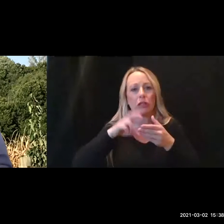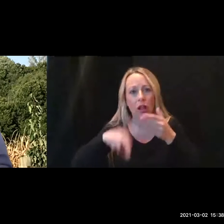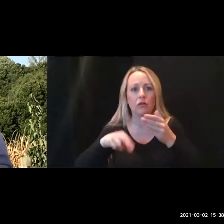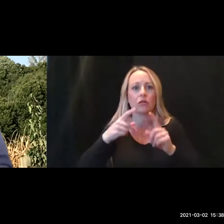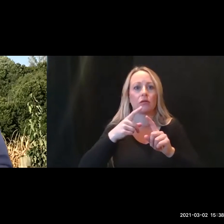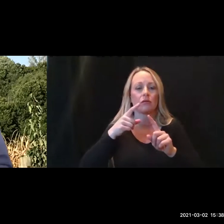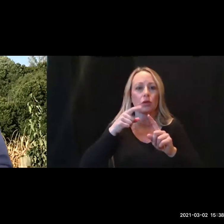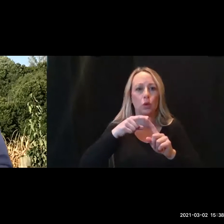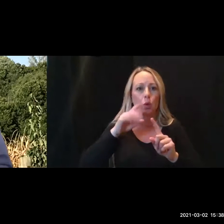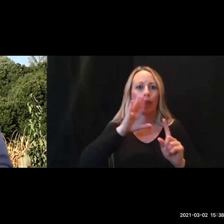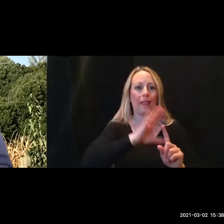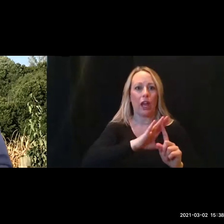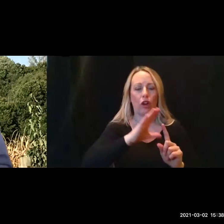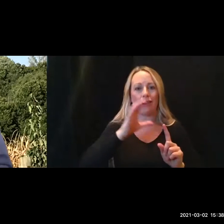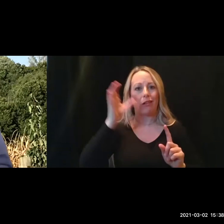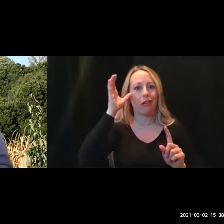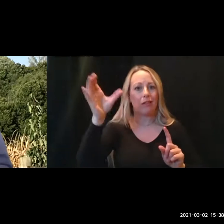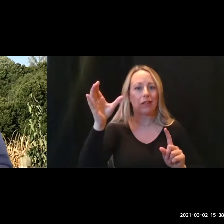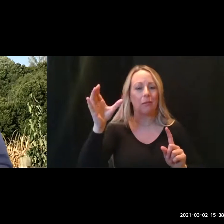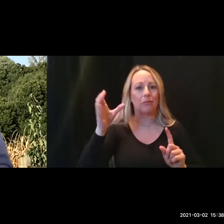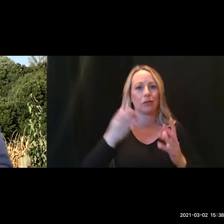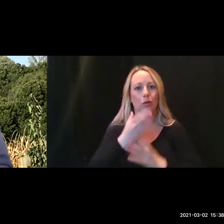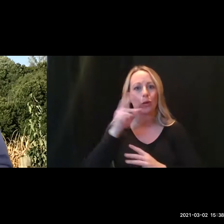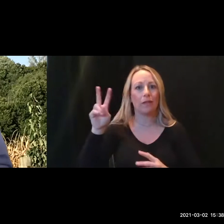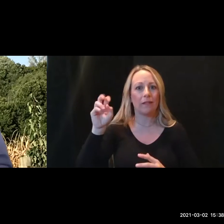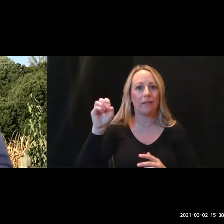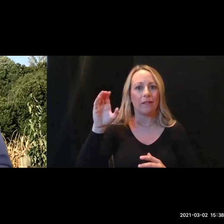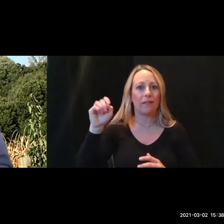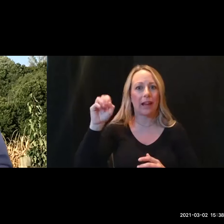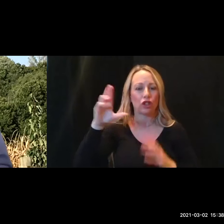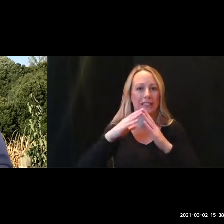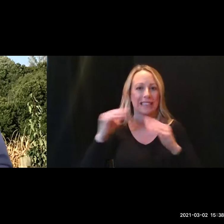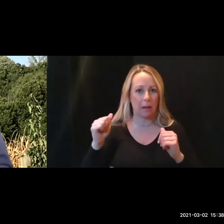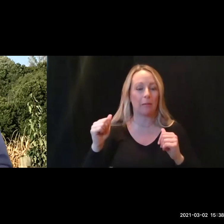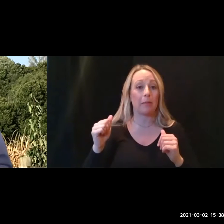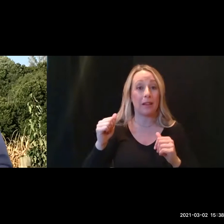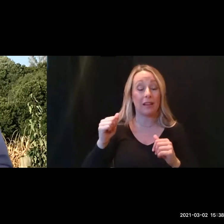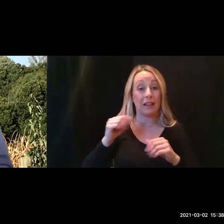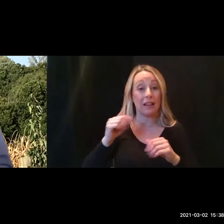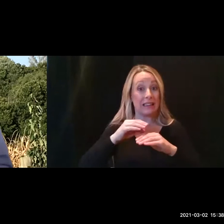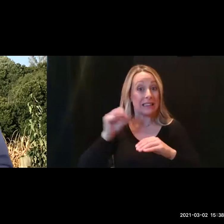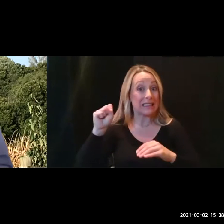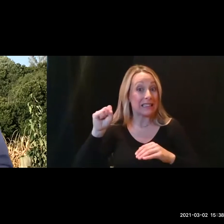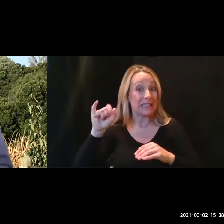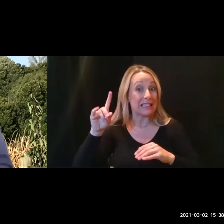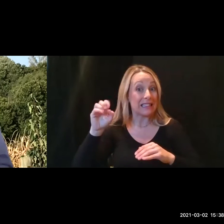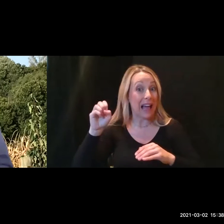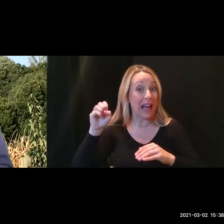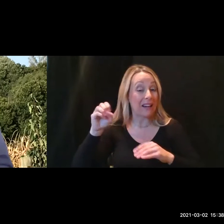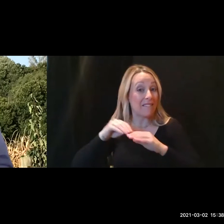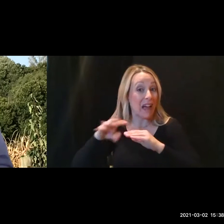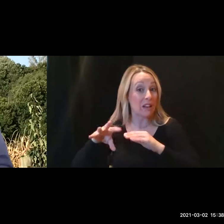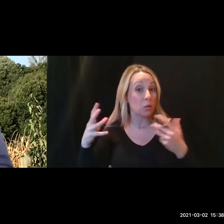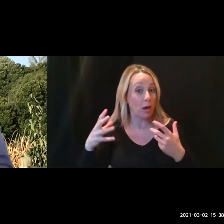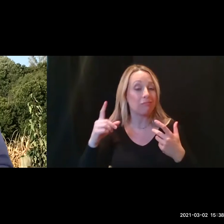system. It has proved remarkably safe. Side effects of the new vaccine, as expected,